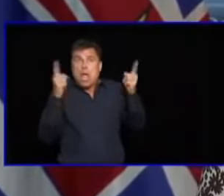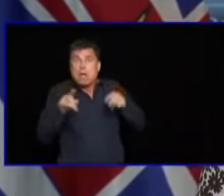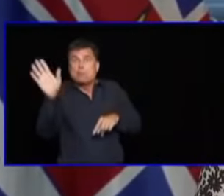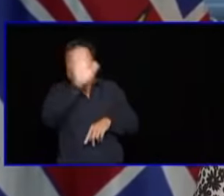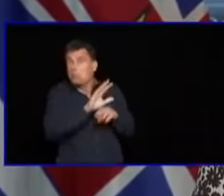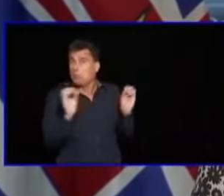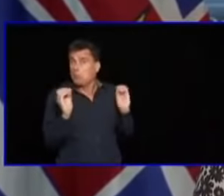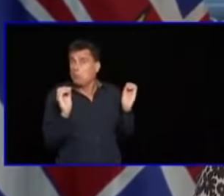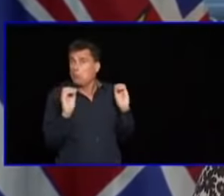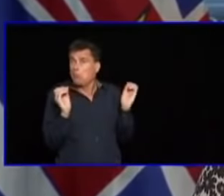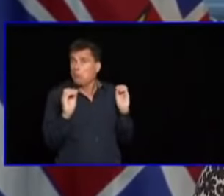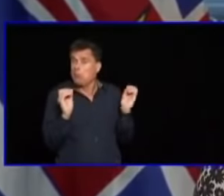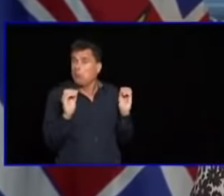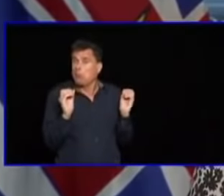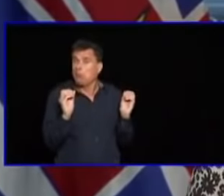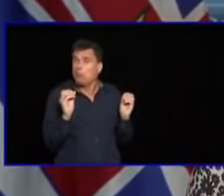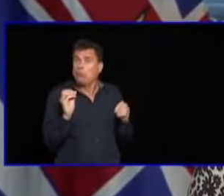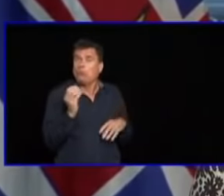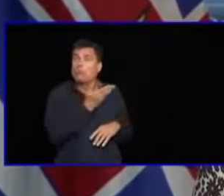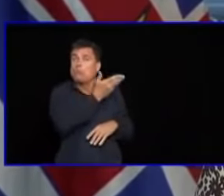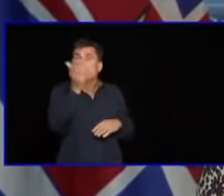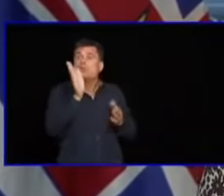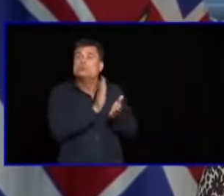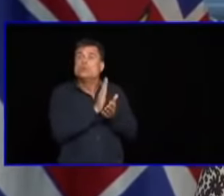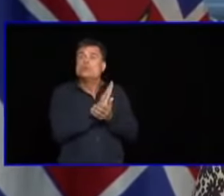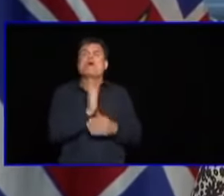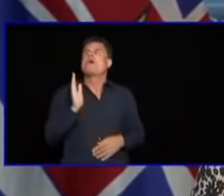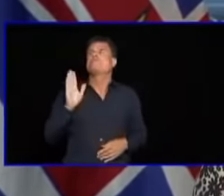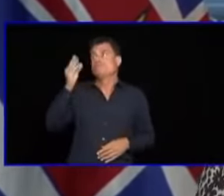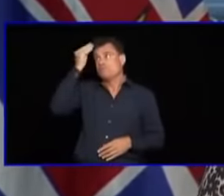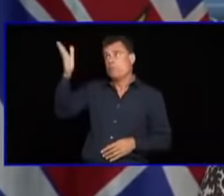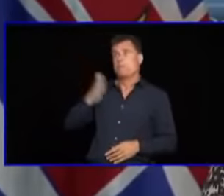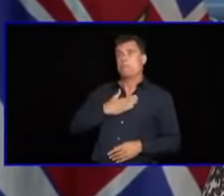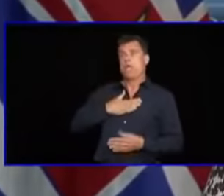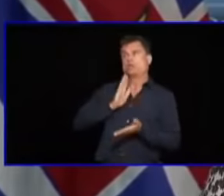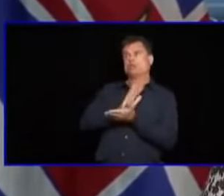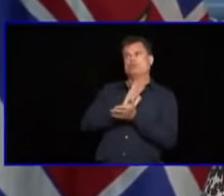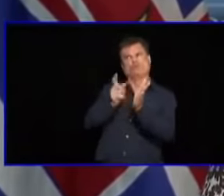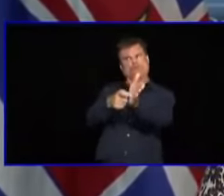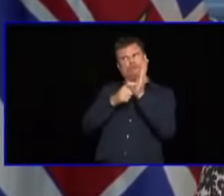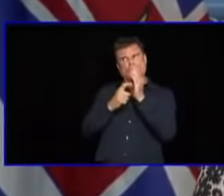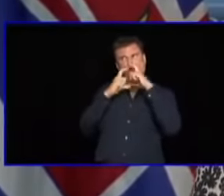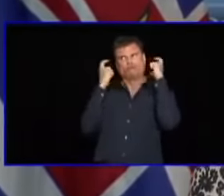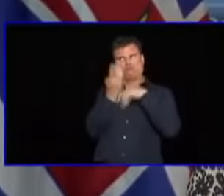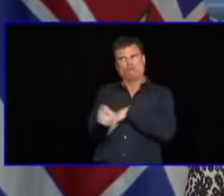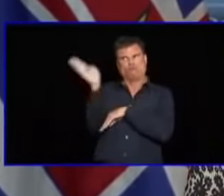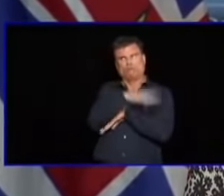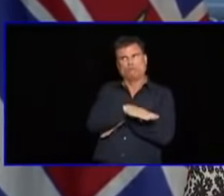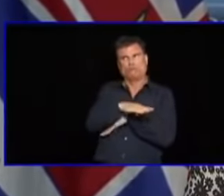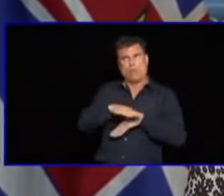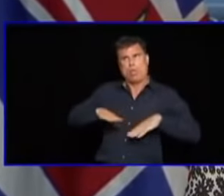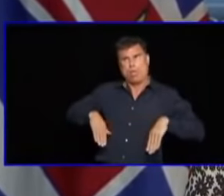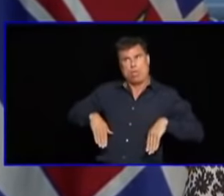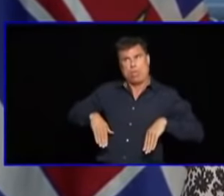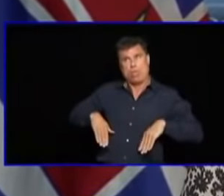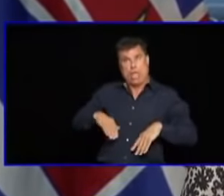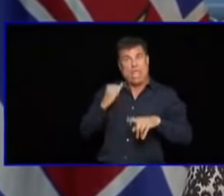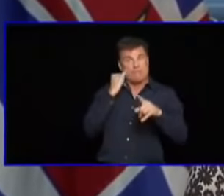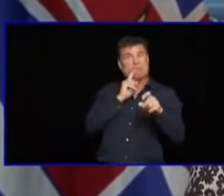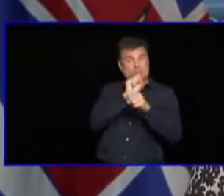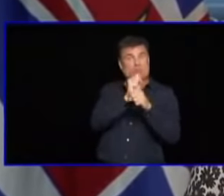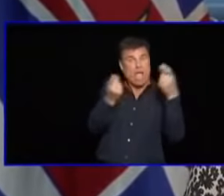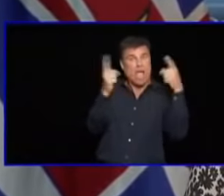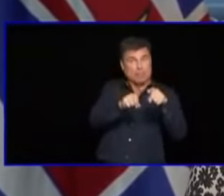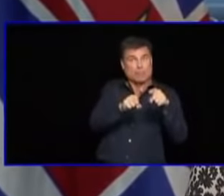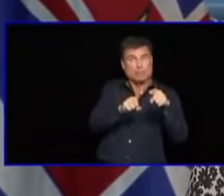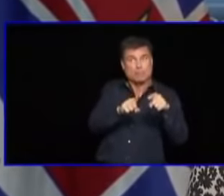as an issue. If it did come up as an issue from an individual school, then it would be a conversation with the local school health officer and